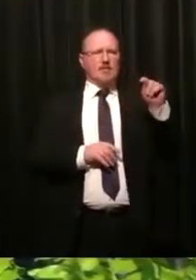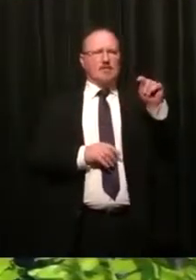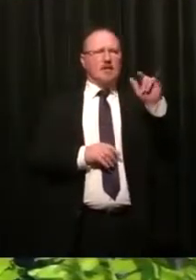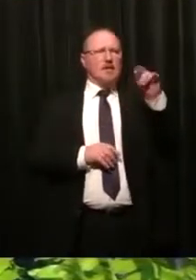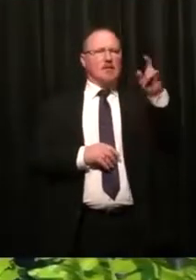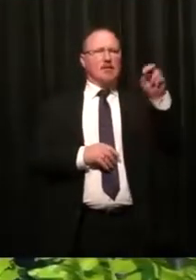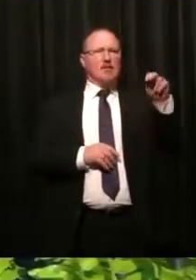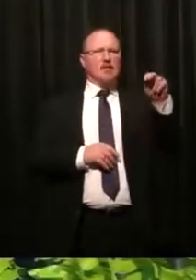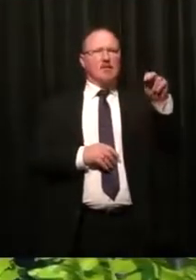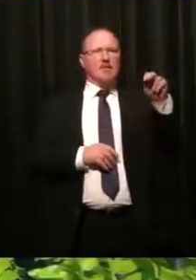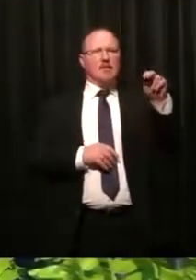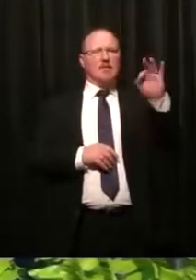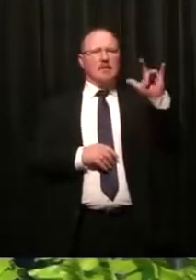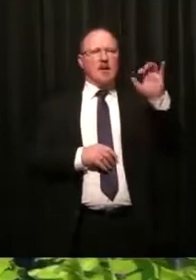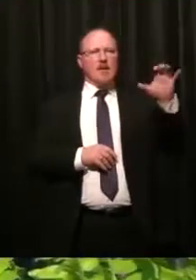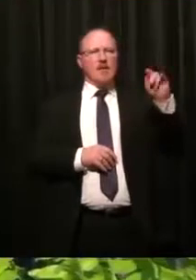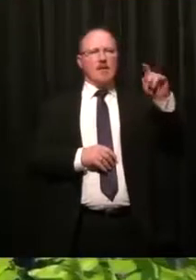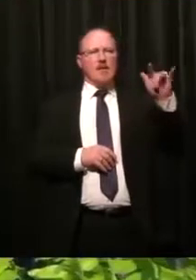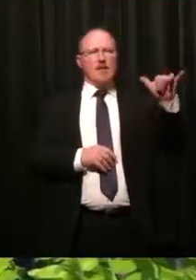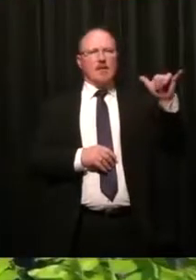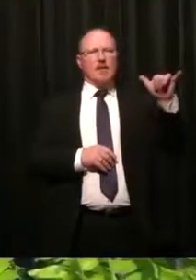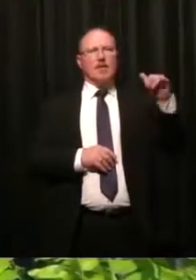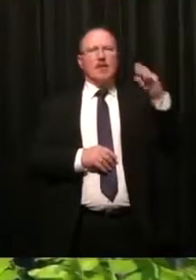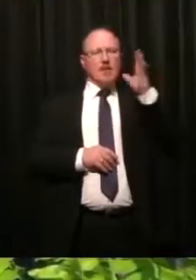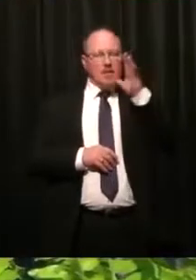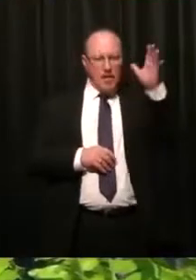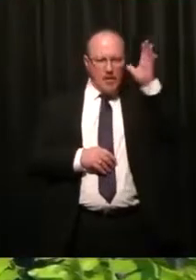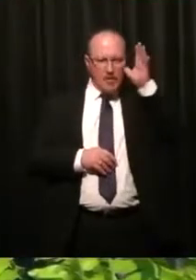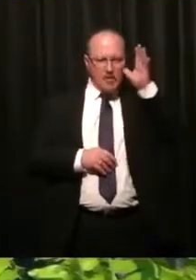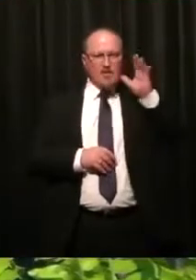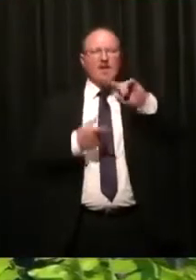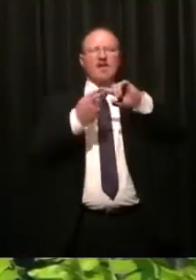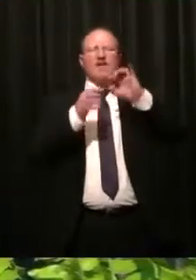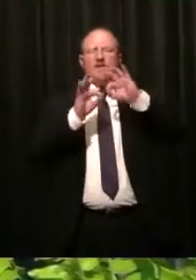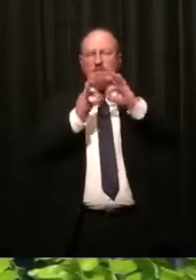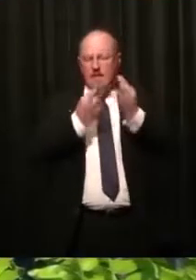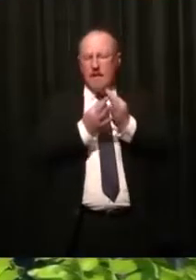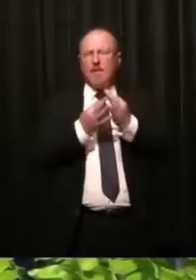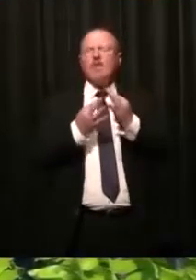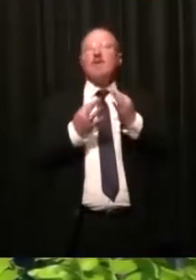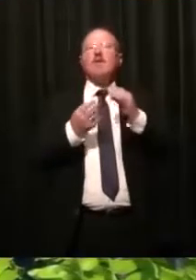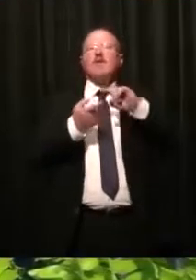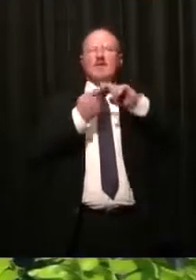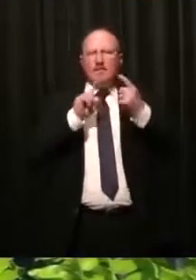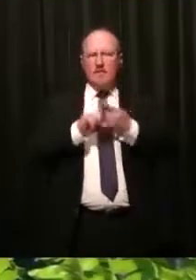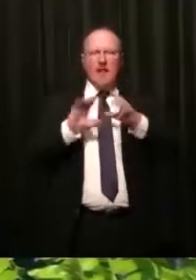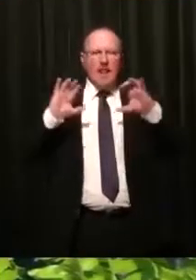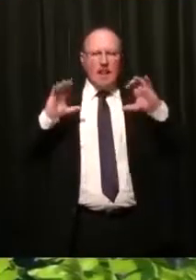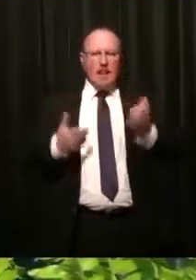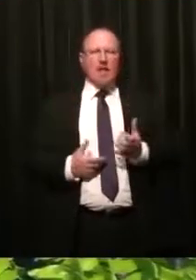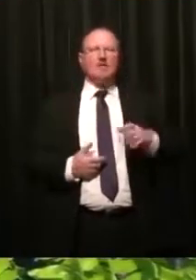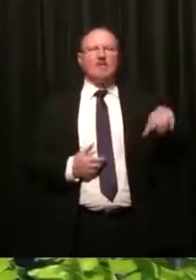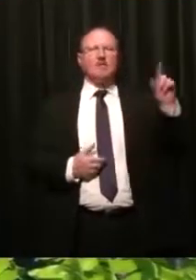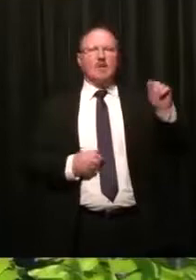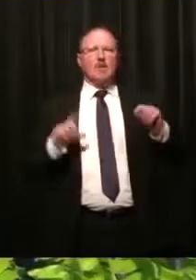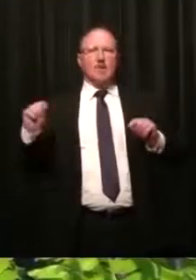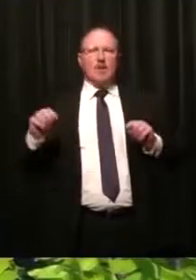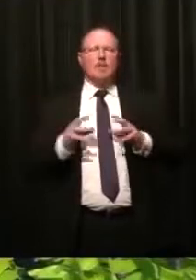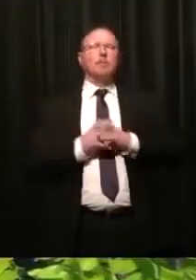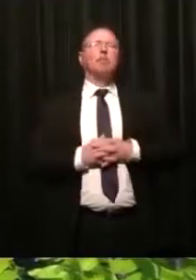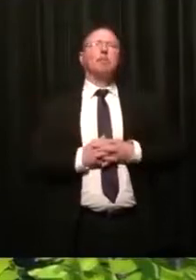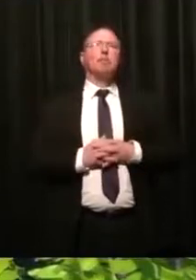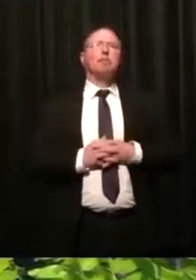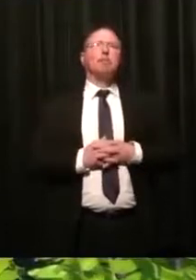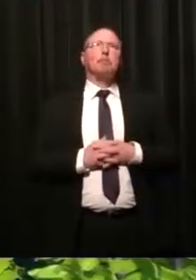Cabinet, administrators, faculty members, parents, family, friends, and the class